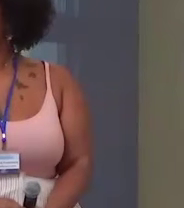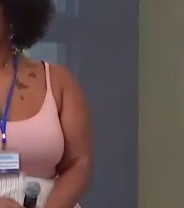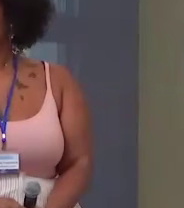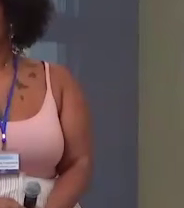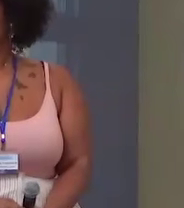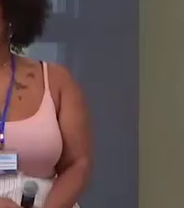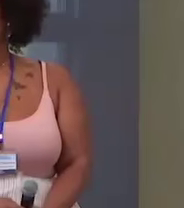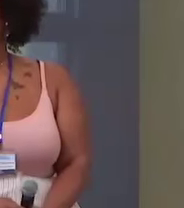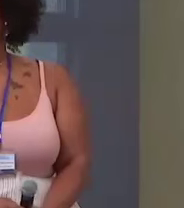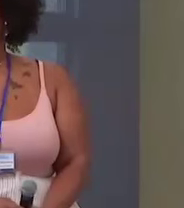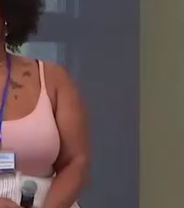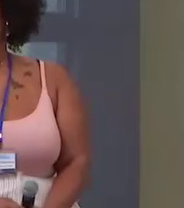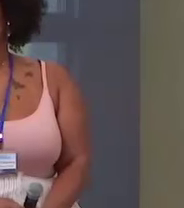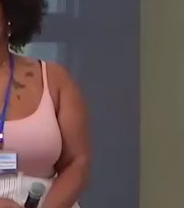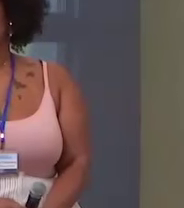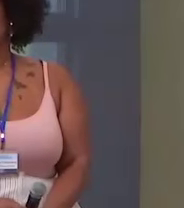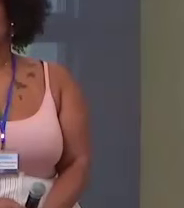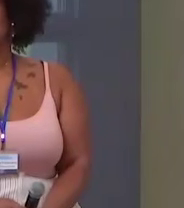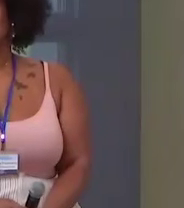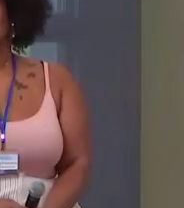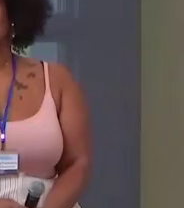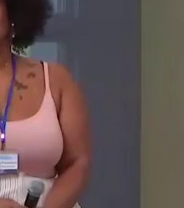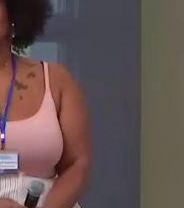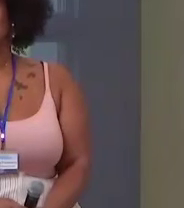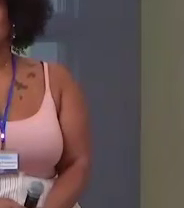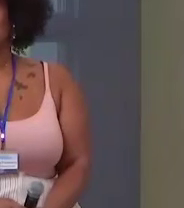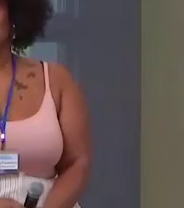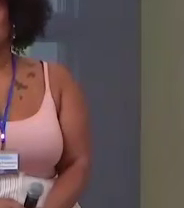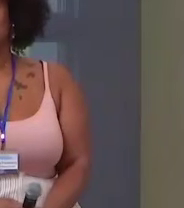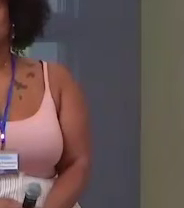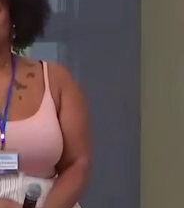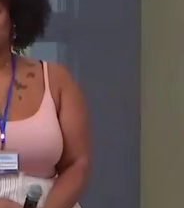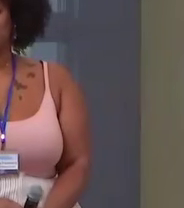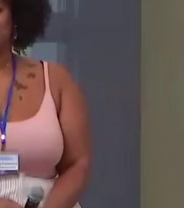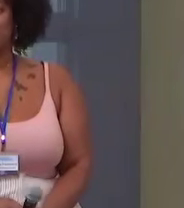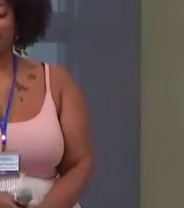healthcare. But that's my perspective just from the nursing profession.